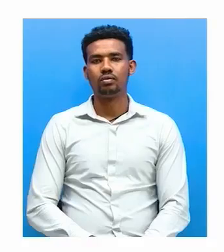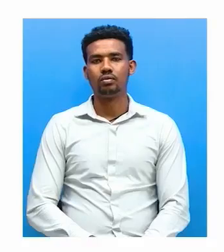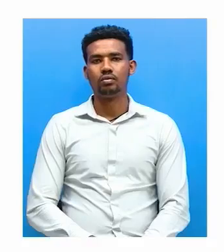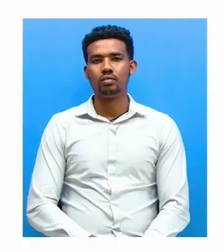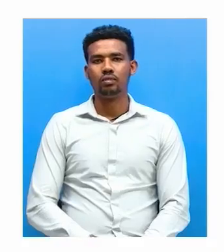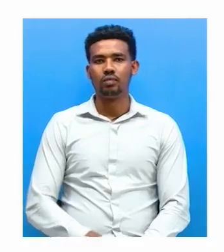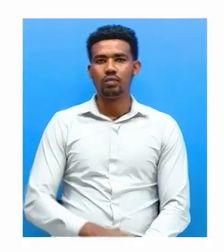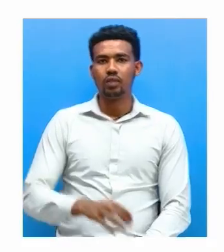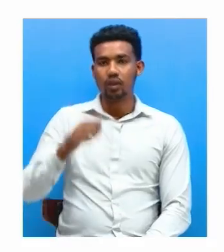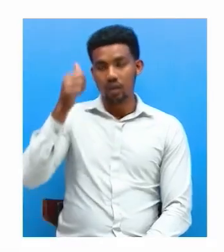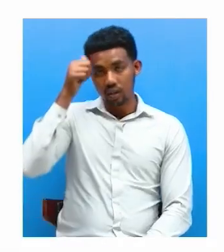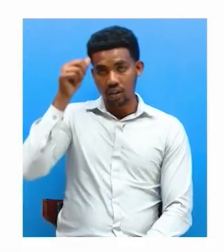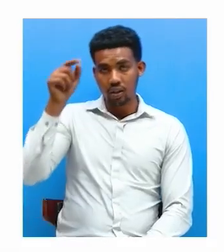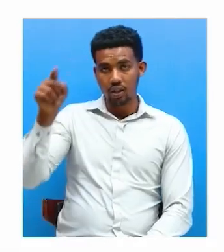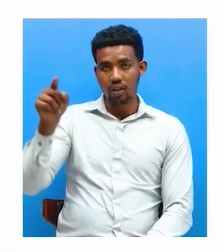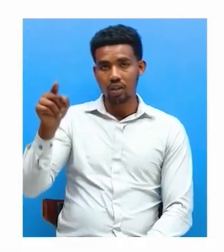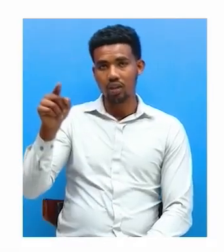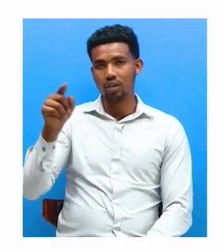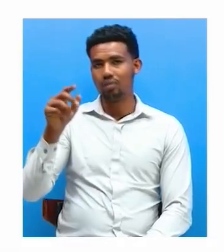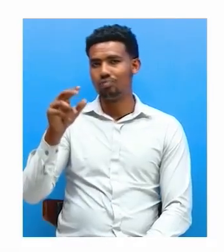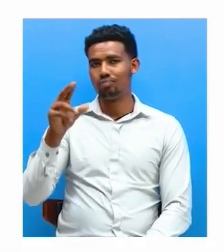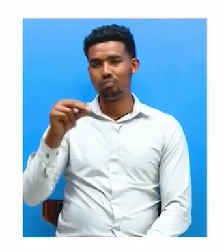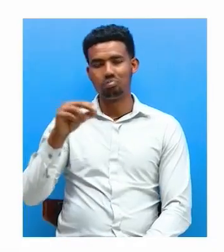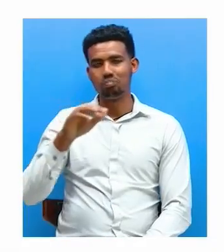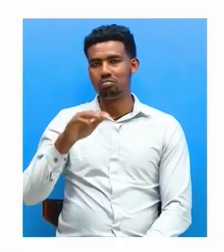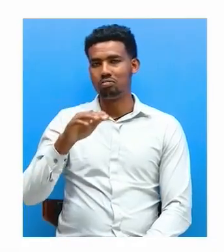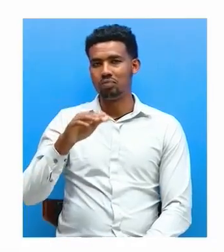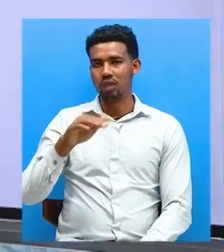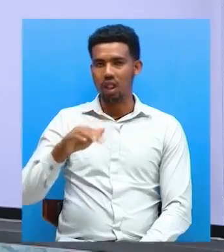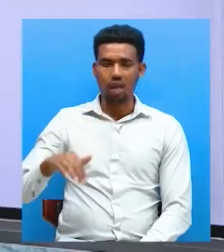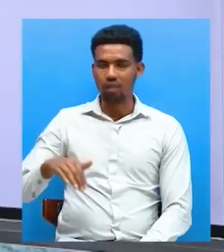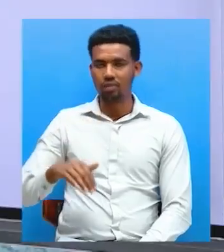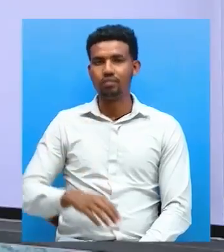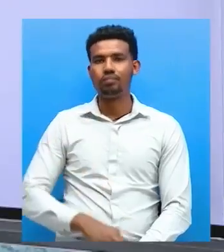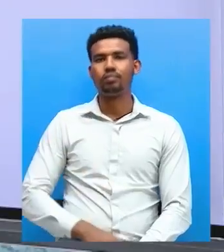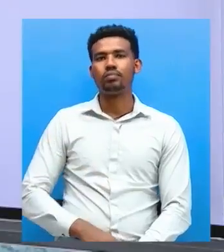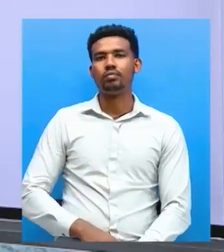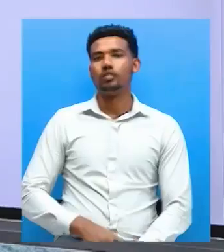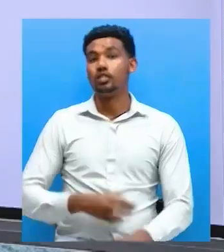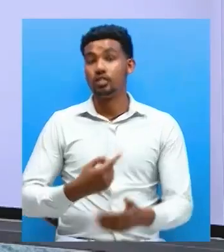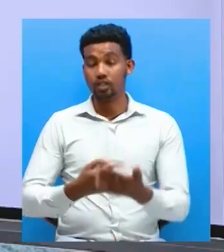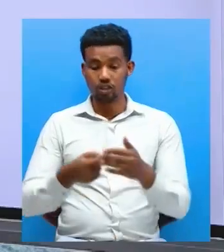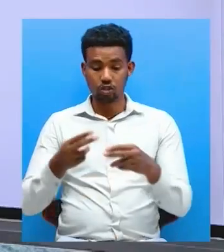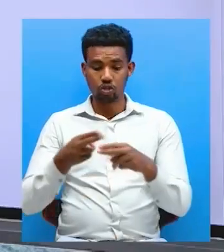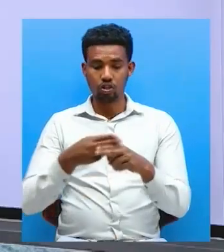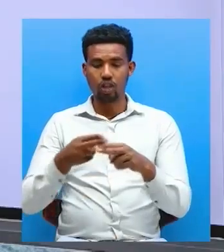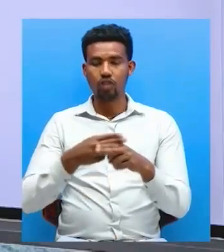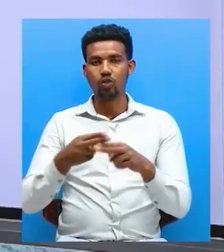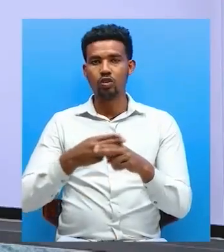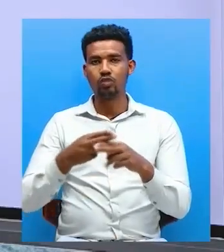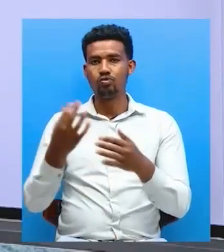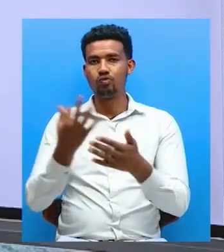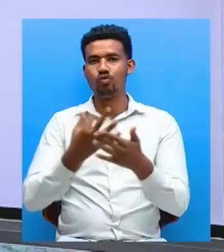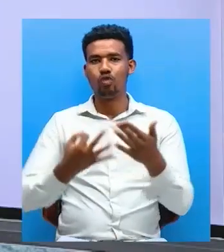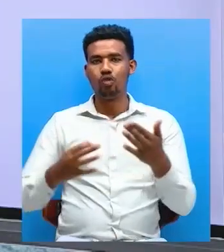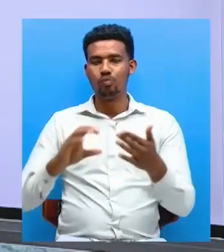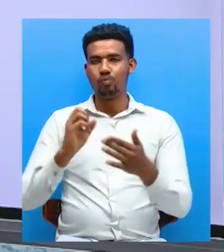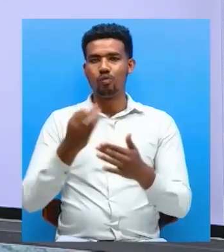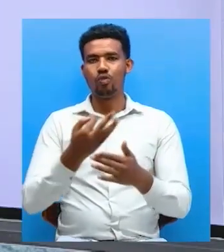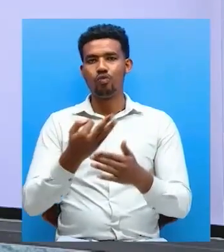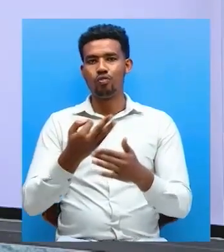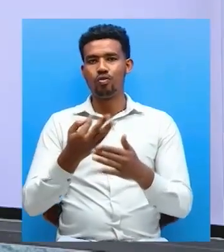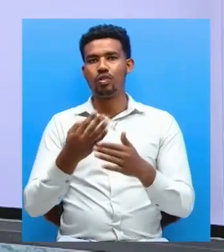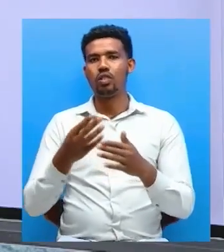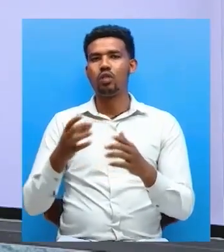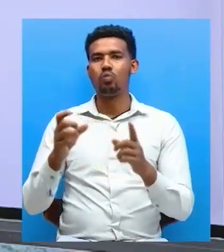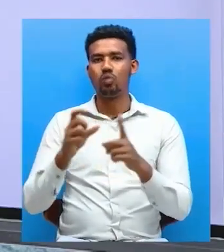He won't be late. Here is the contracted and the shortened form of words. So